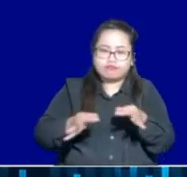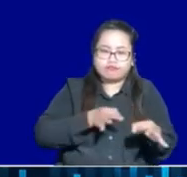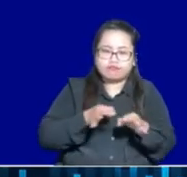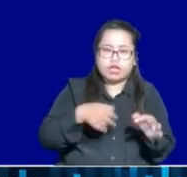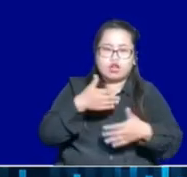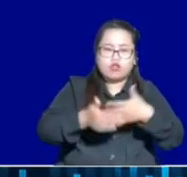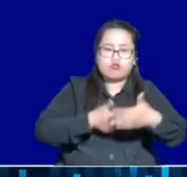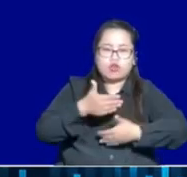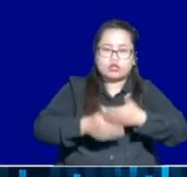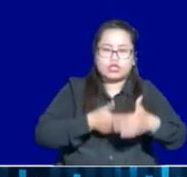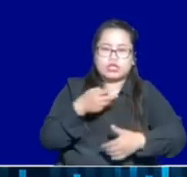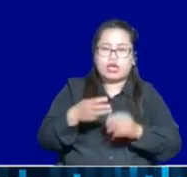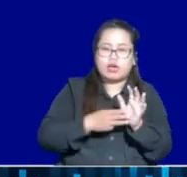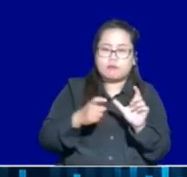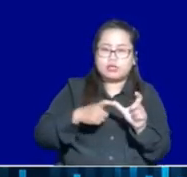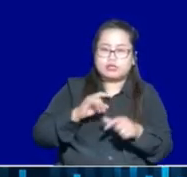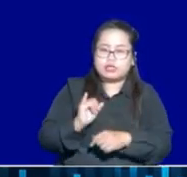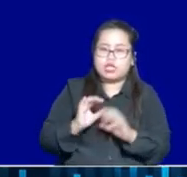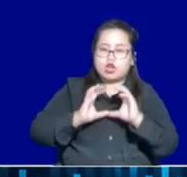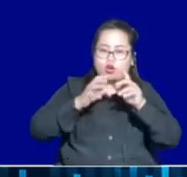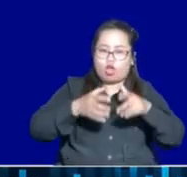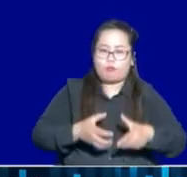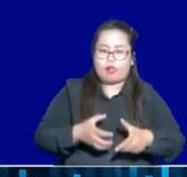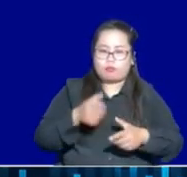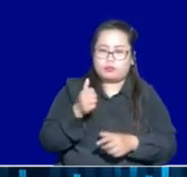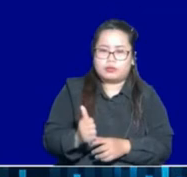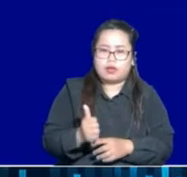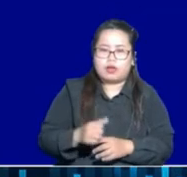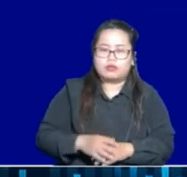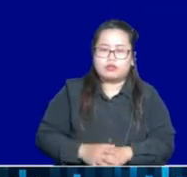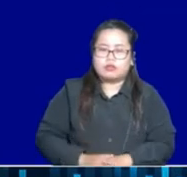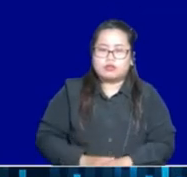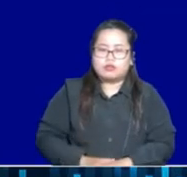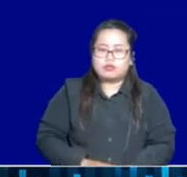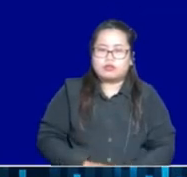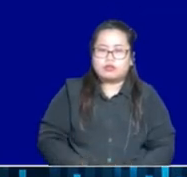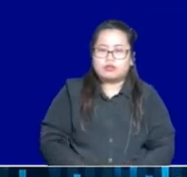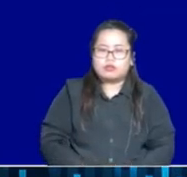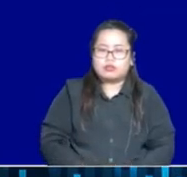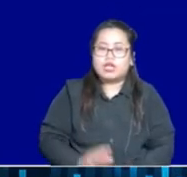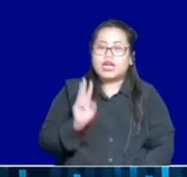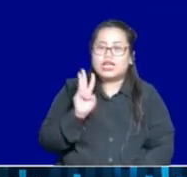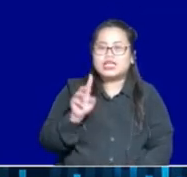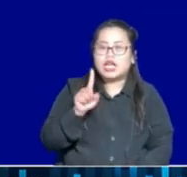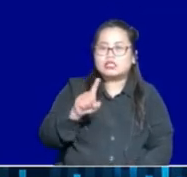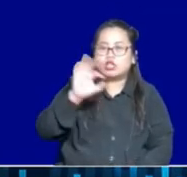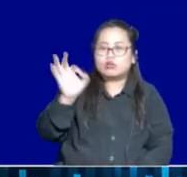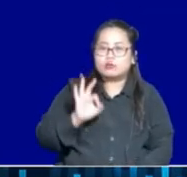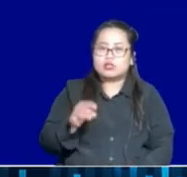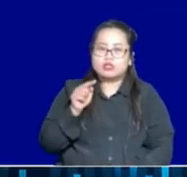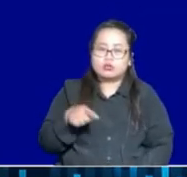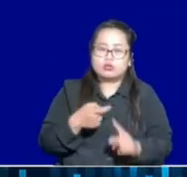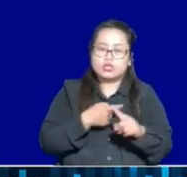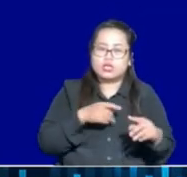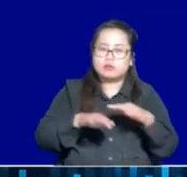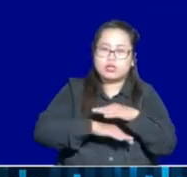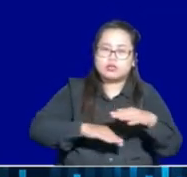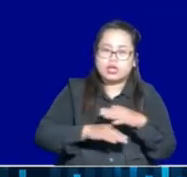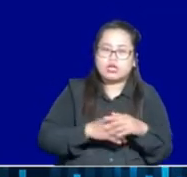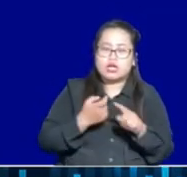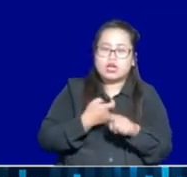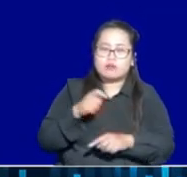with 31% come from the use of carbon-emitting fuels